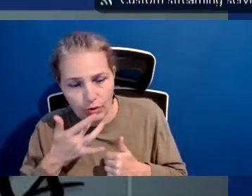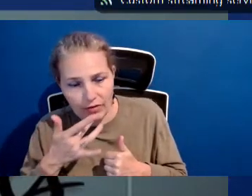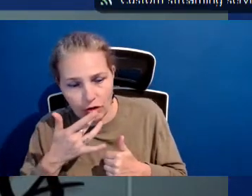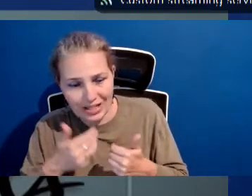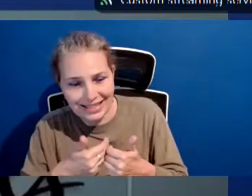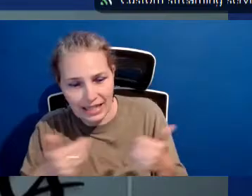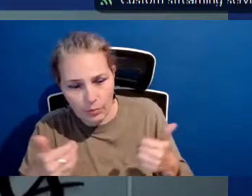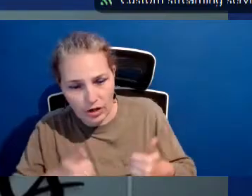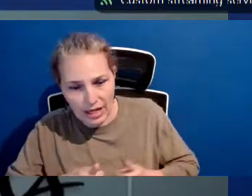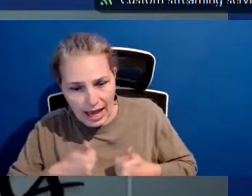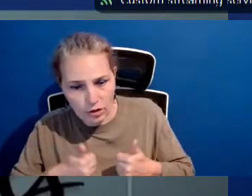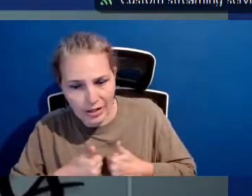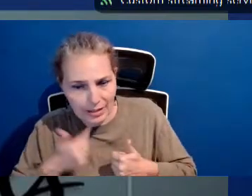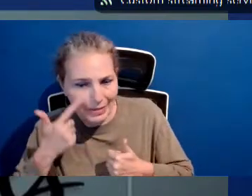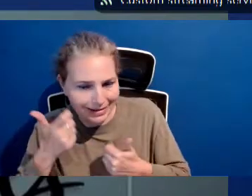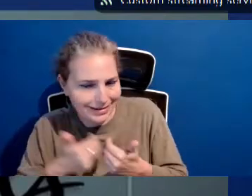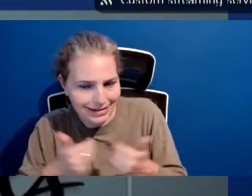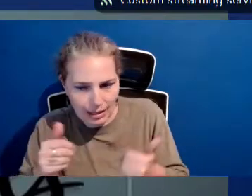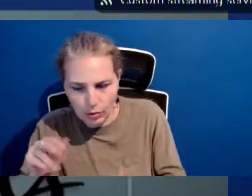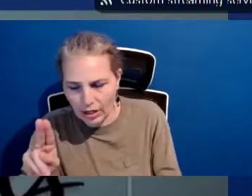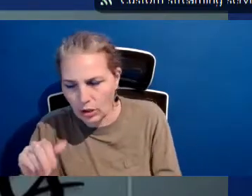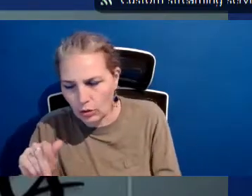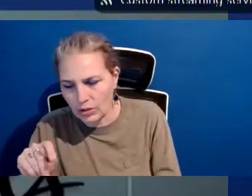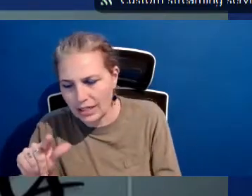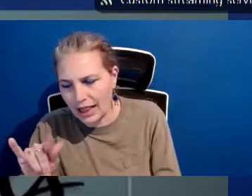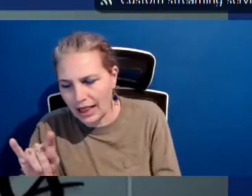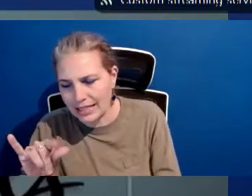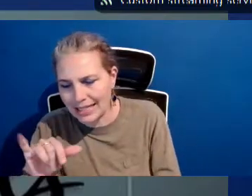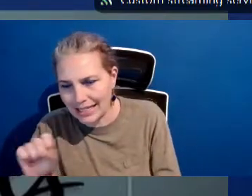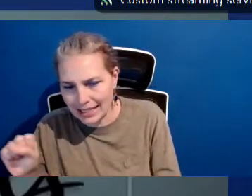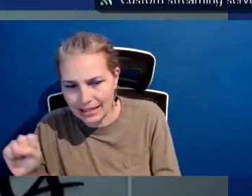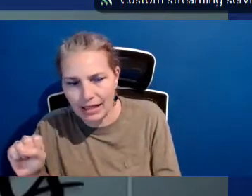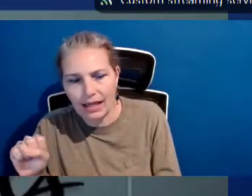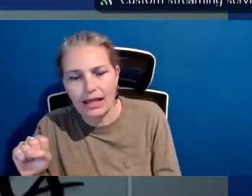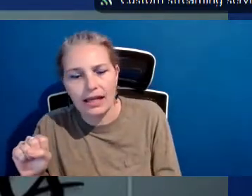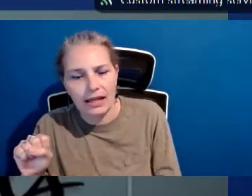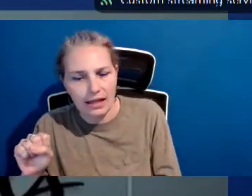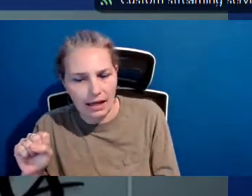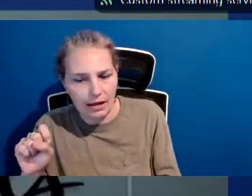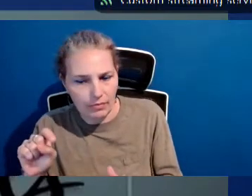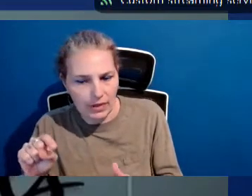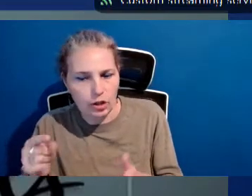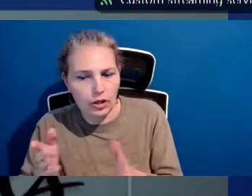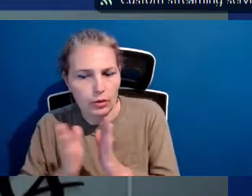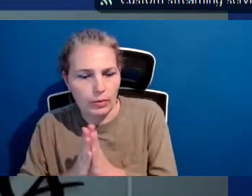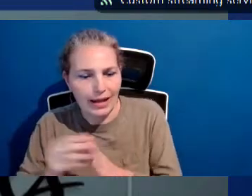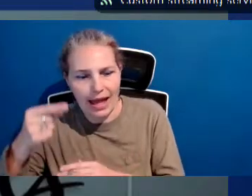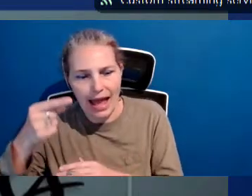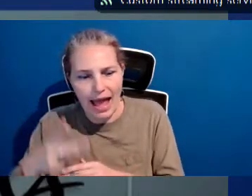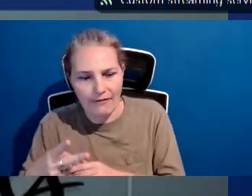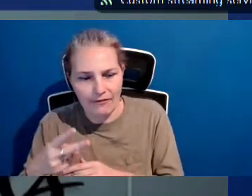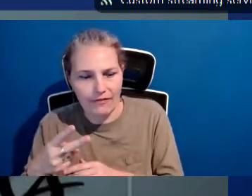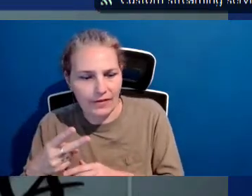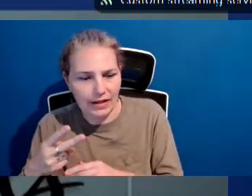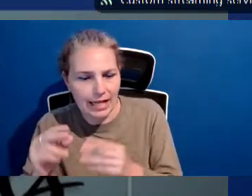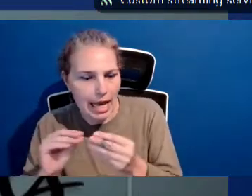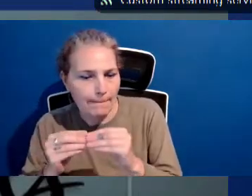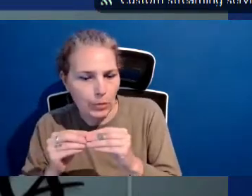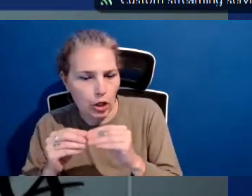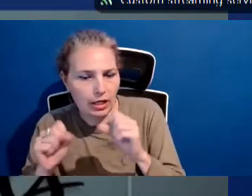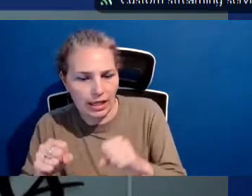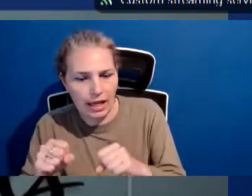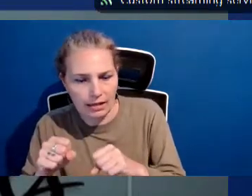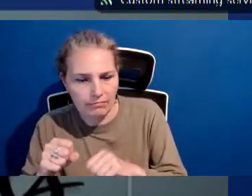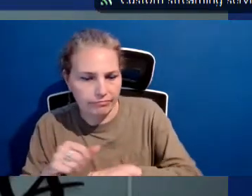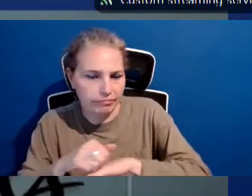are planned for that accessory dwelling unit, then a request for a half fractional number to the existing main address should be submitted to